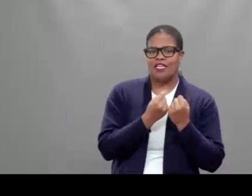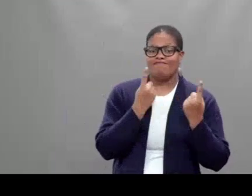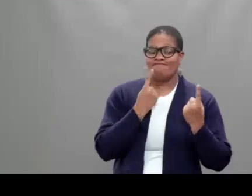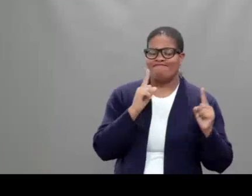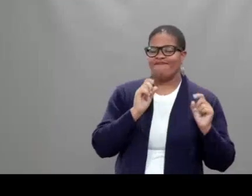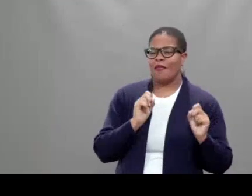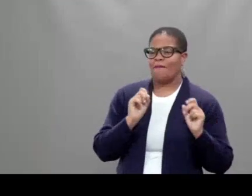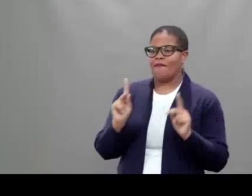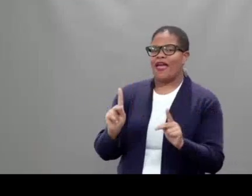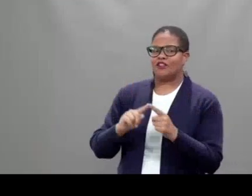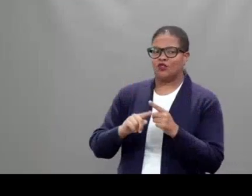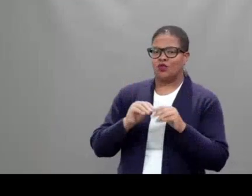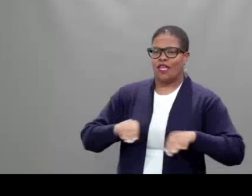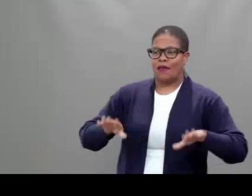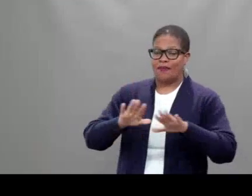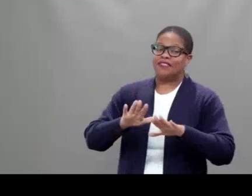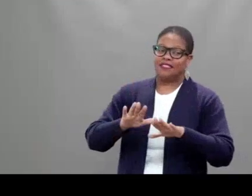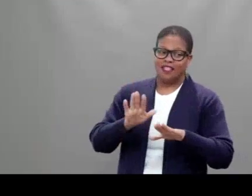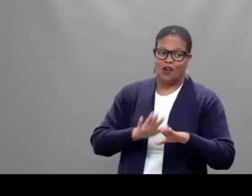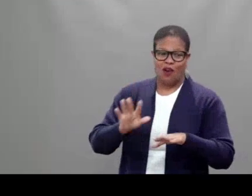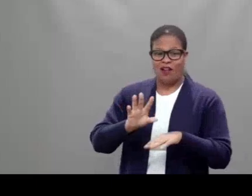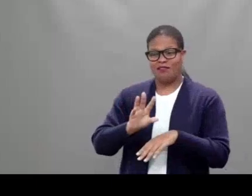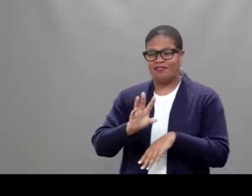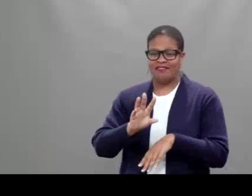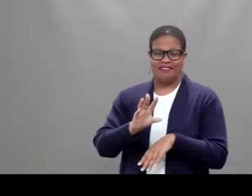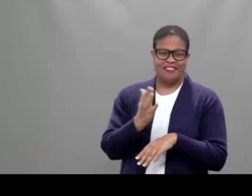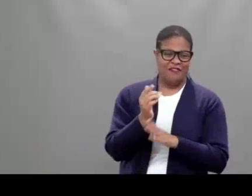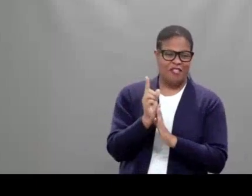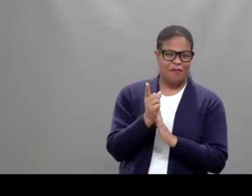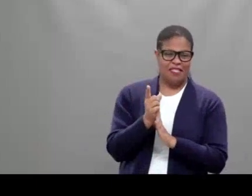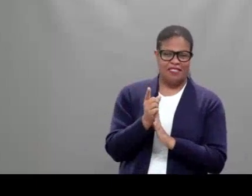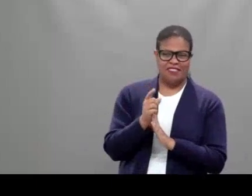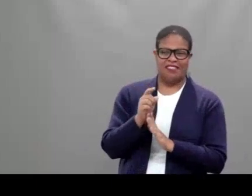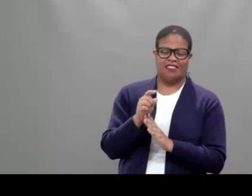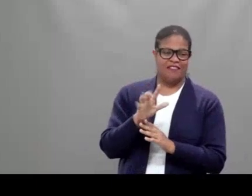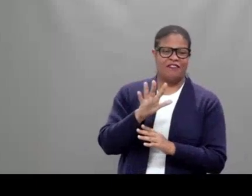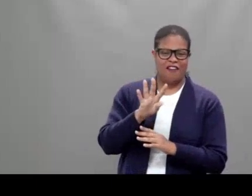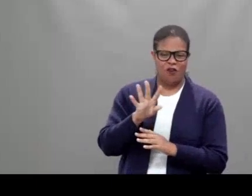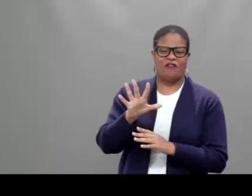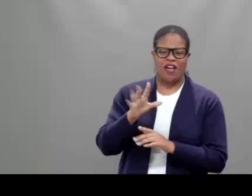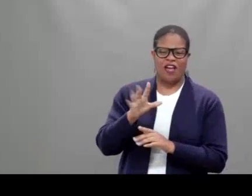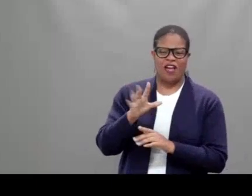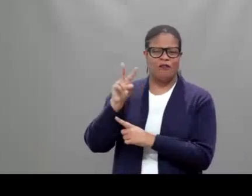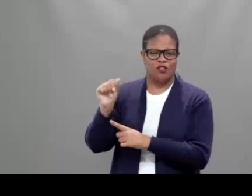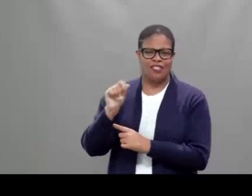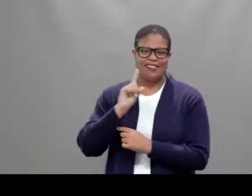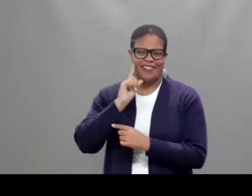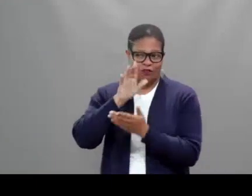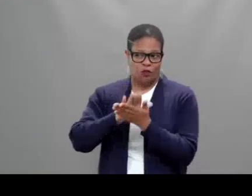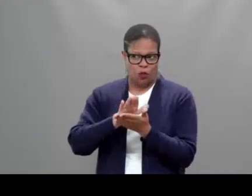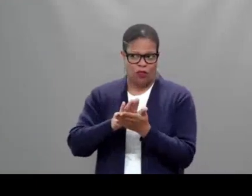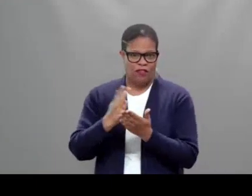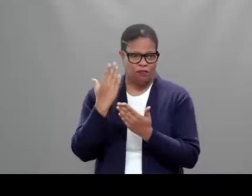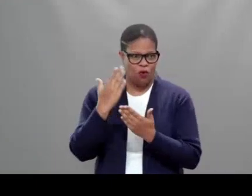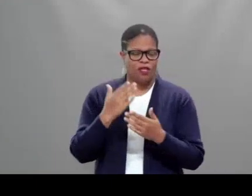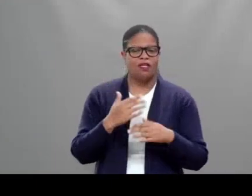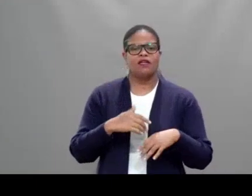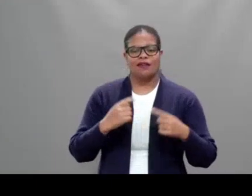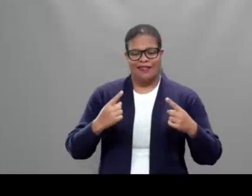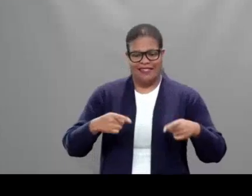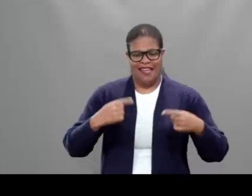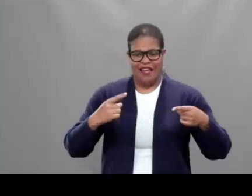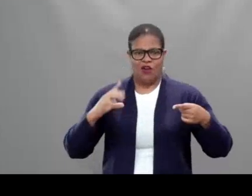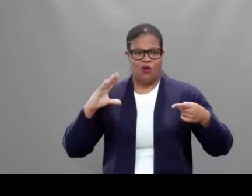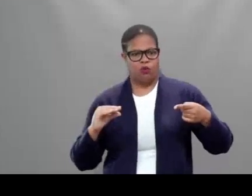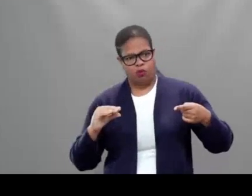it that game. It's about 5:45 this morning, from Virginia School for the Deaf. They had a blowout on one of